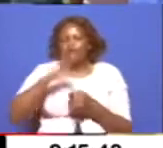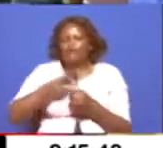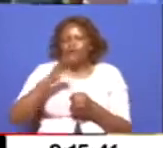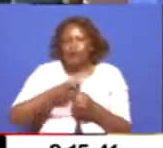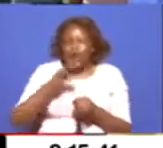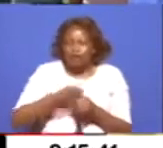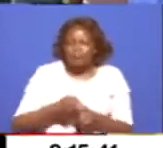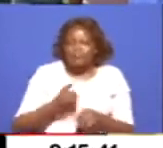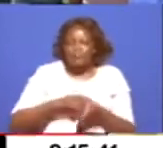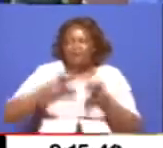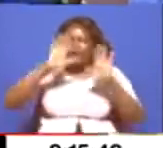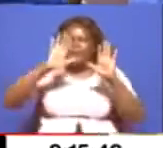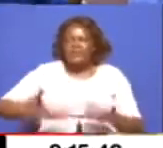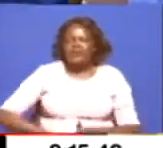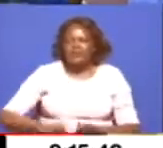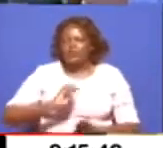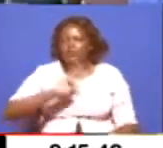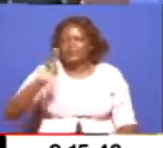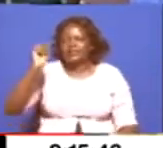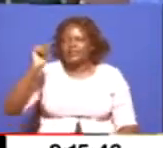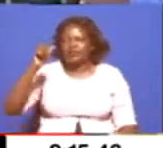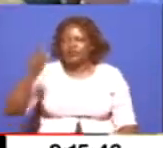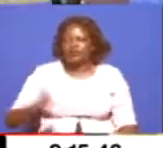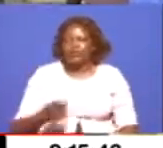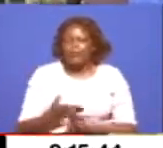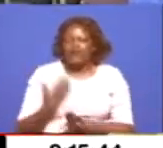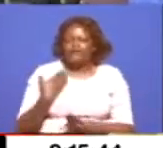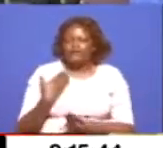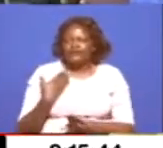in the vast Western Kenya region before setting sail